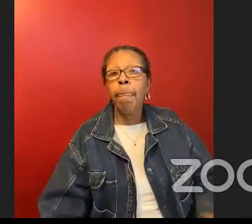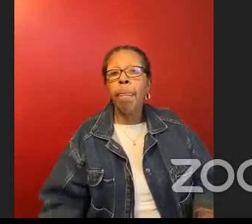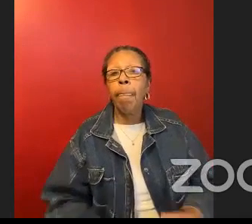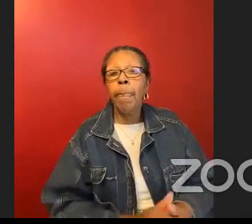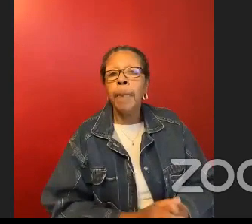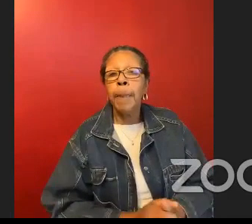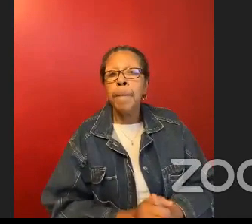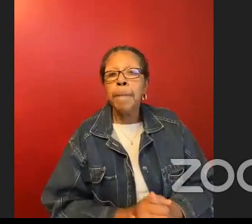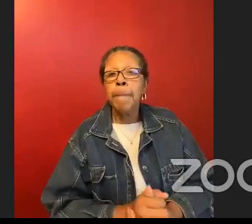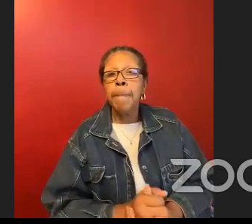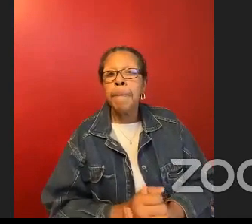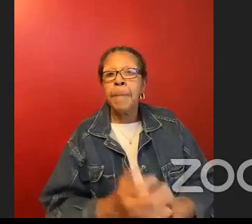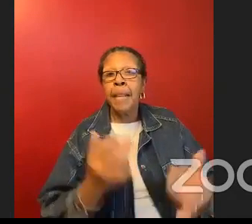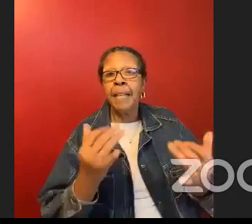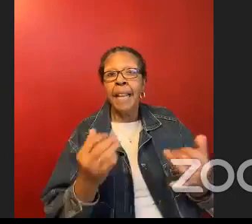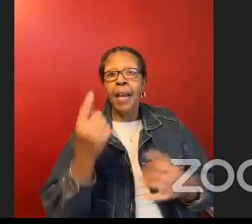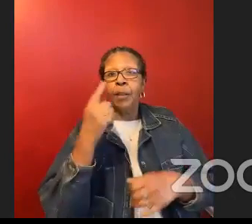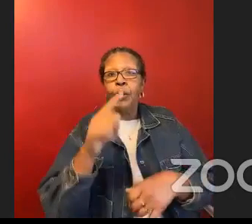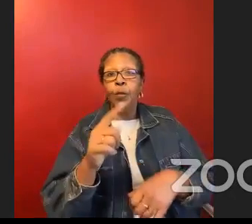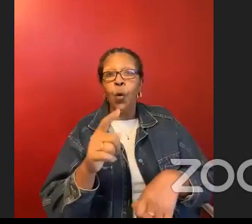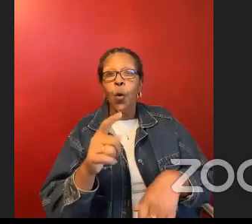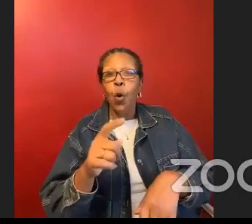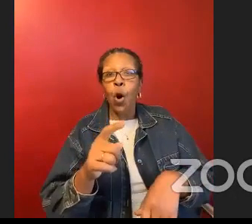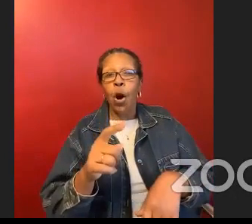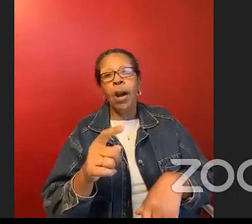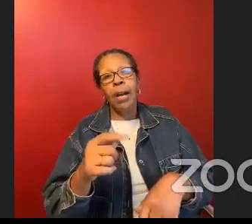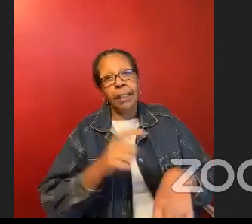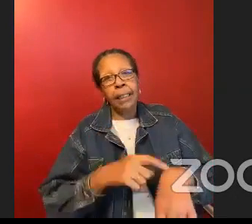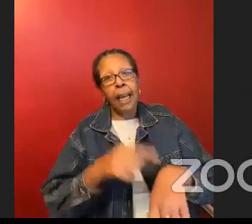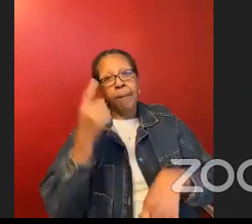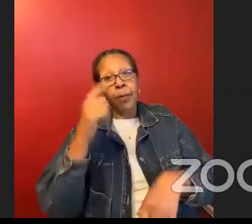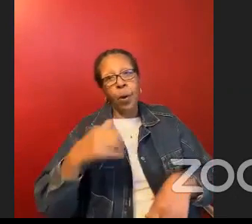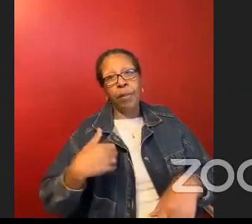It is time for the young people's check-in.